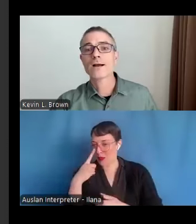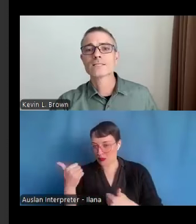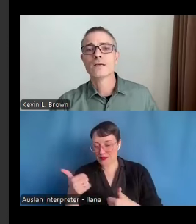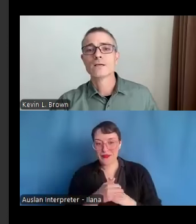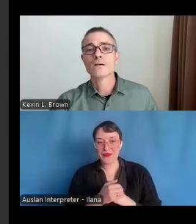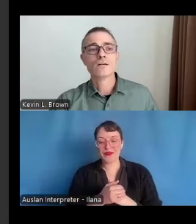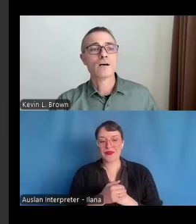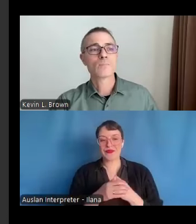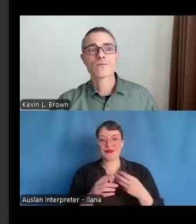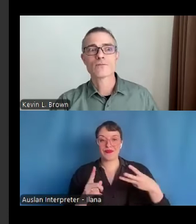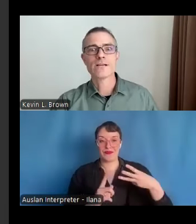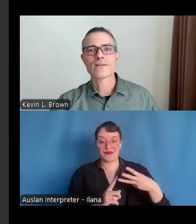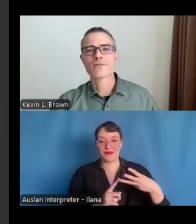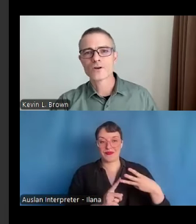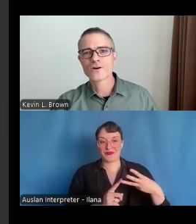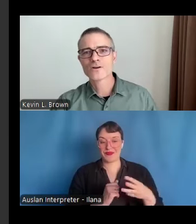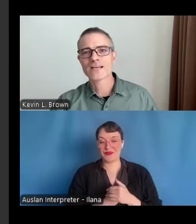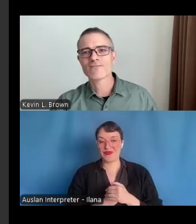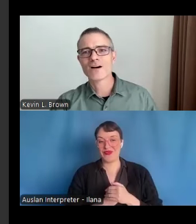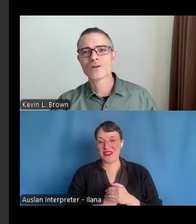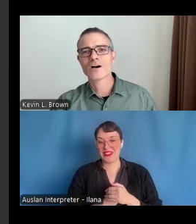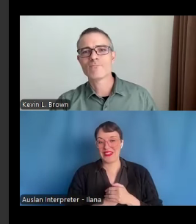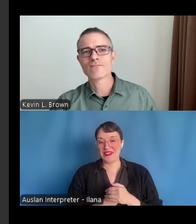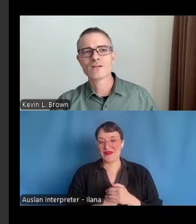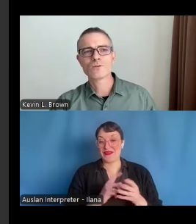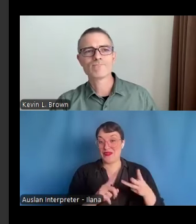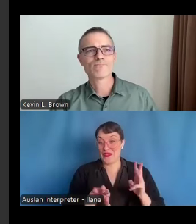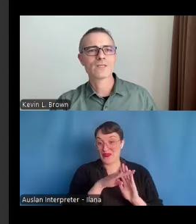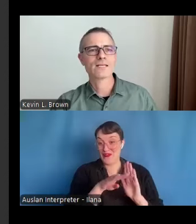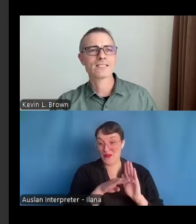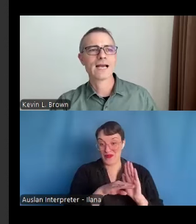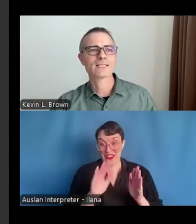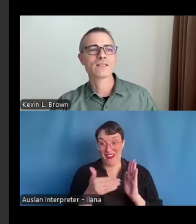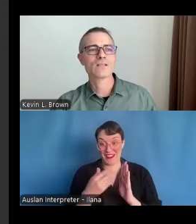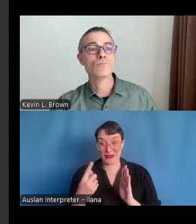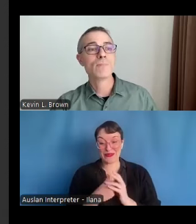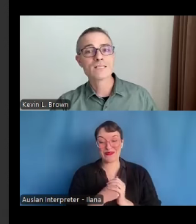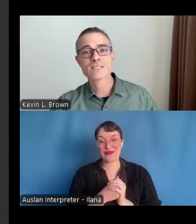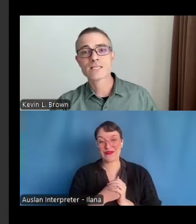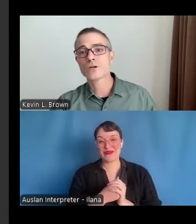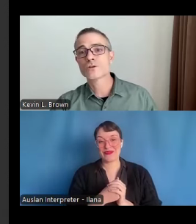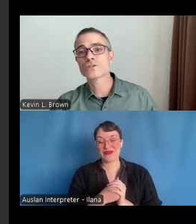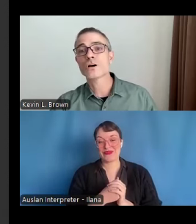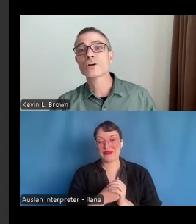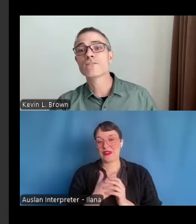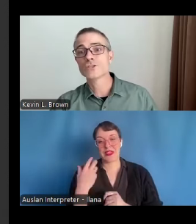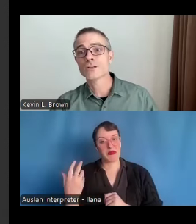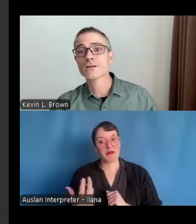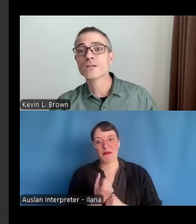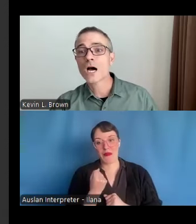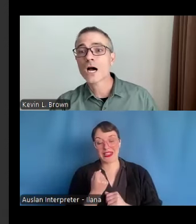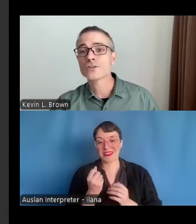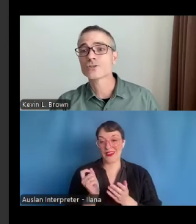All right, number 3, the third and final law of being fundable is that you must sell donors on your